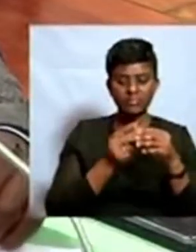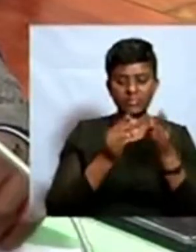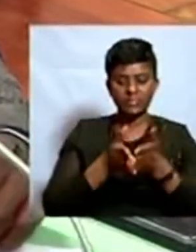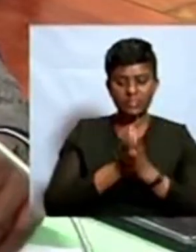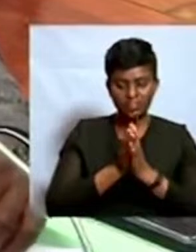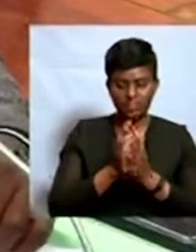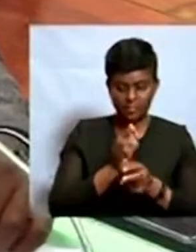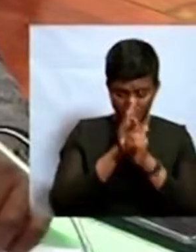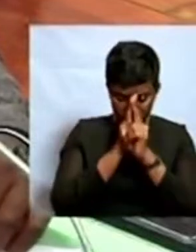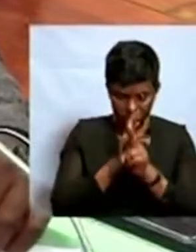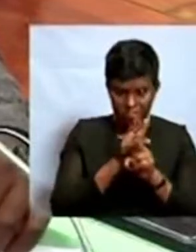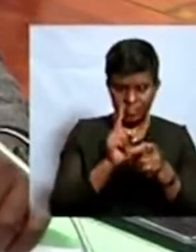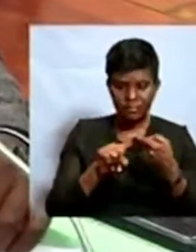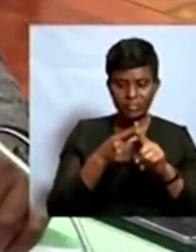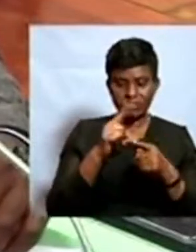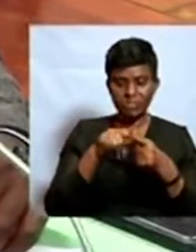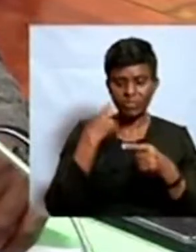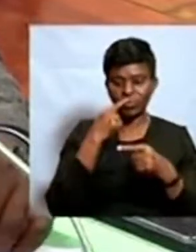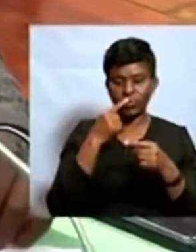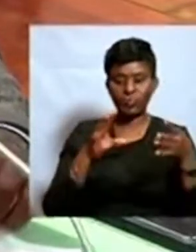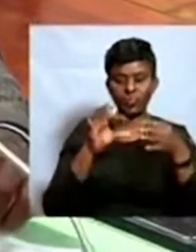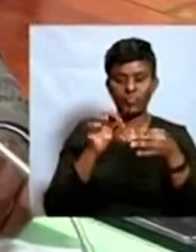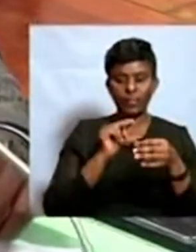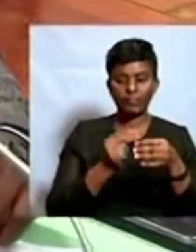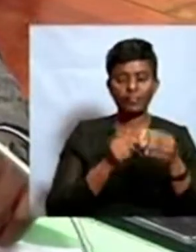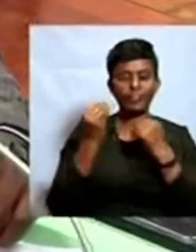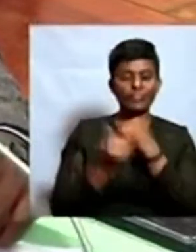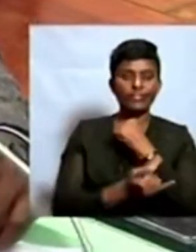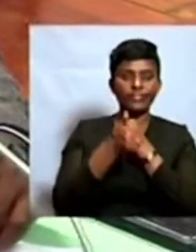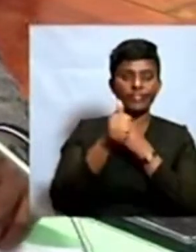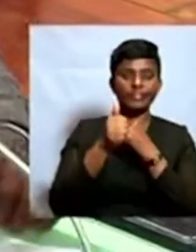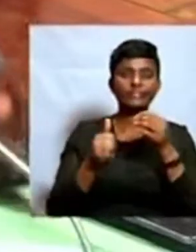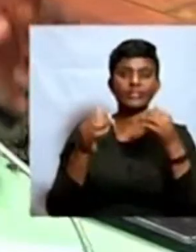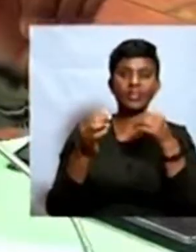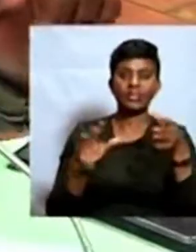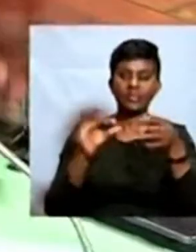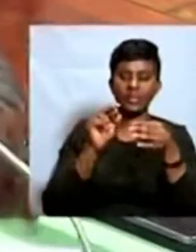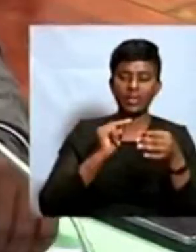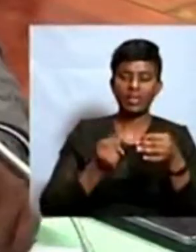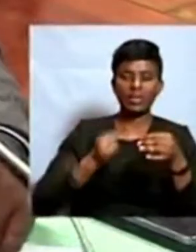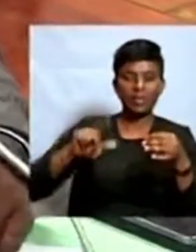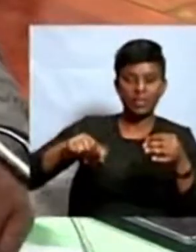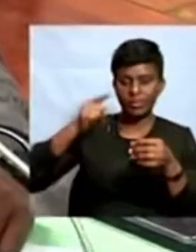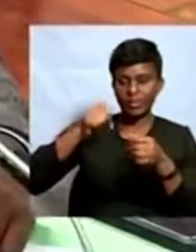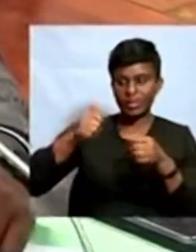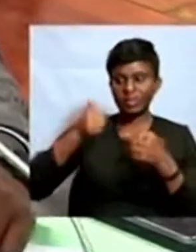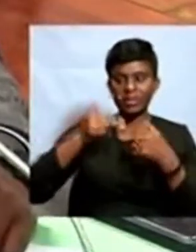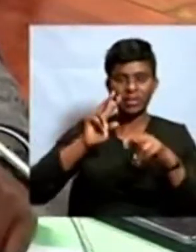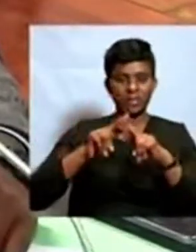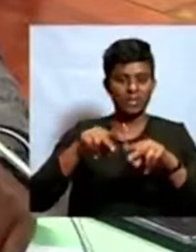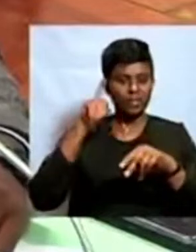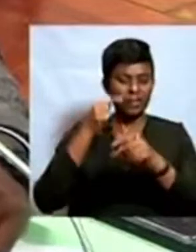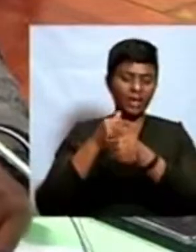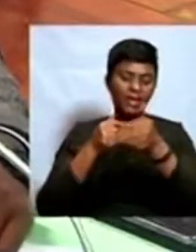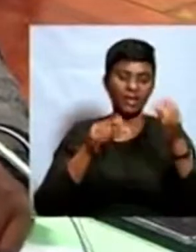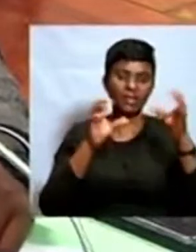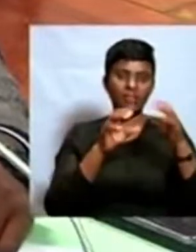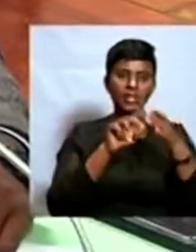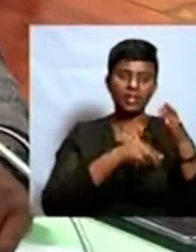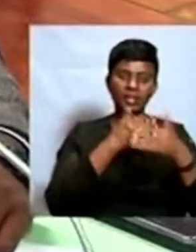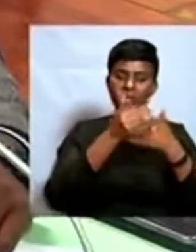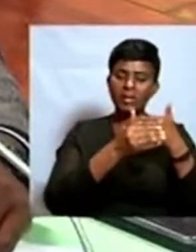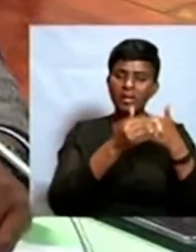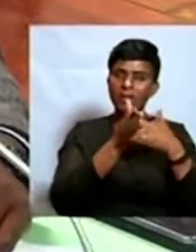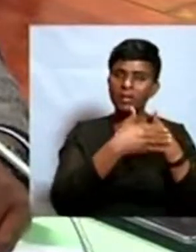our honorable colleague who joined us to introduce himself. He has joined us a little later because he's chairing another committee next door.